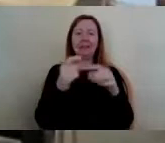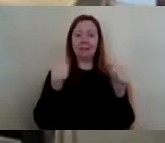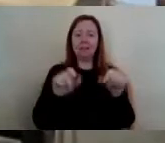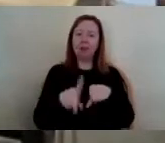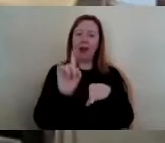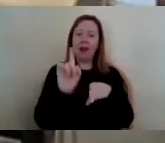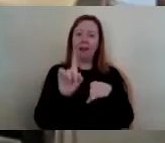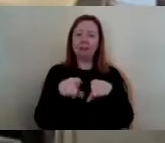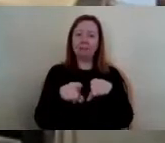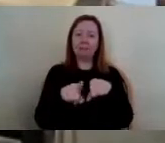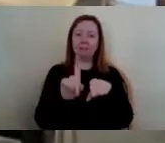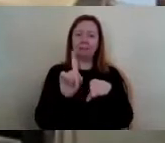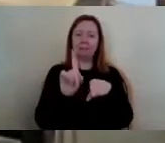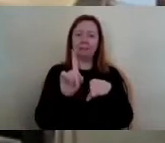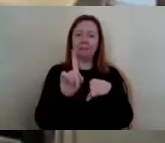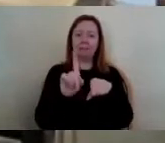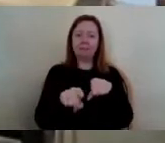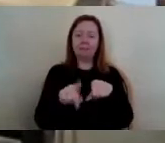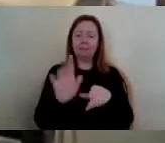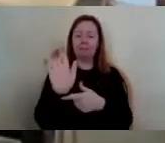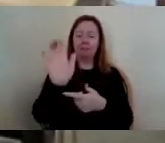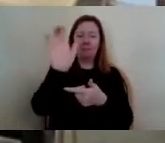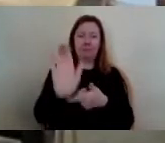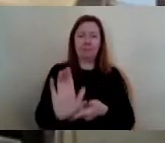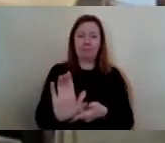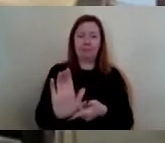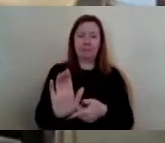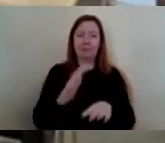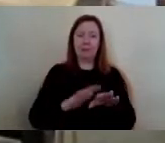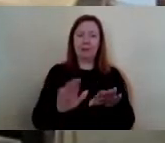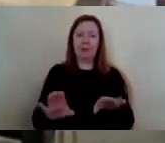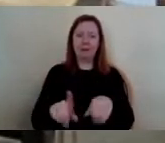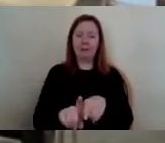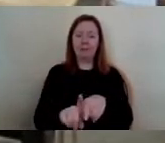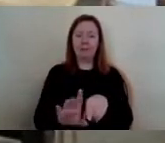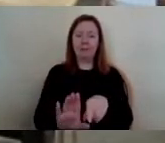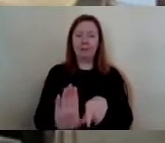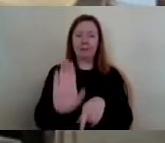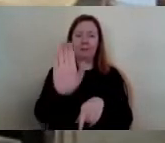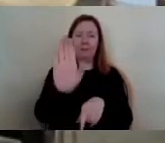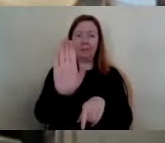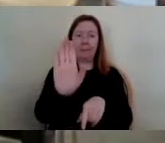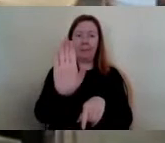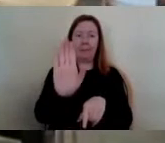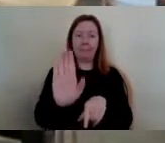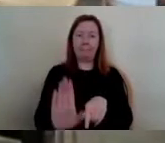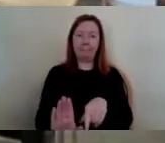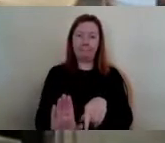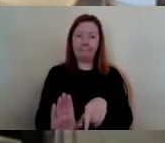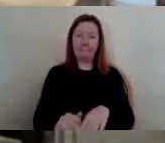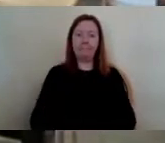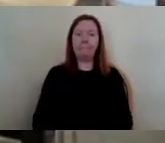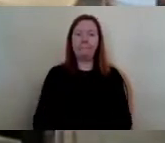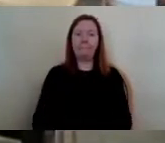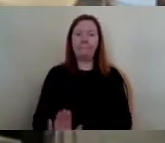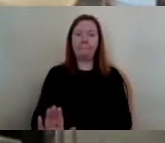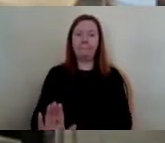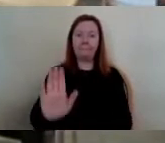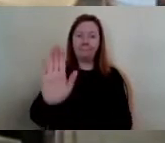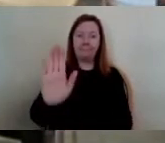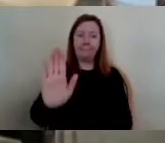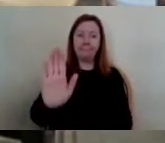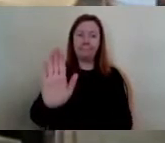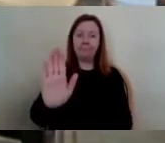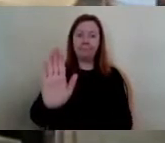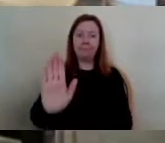to the ceiling and bring my heel back to the ground. Here we go again. And lift and back down and